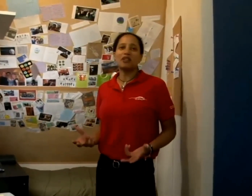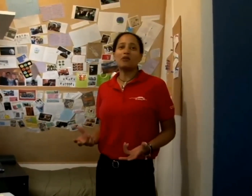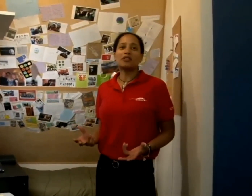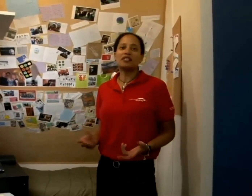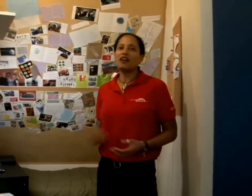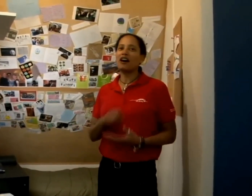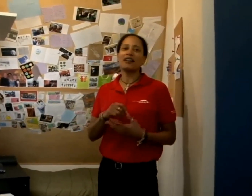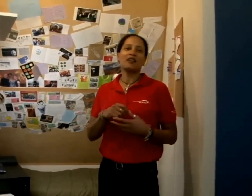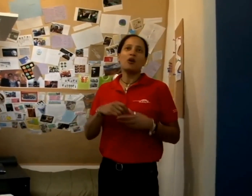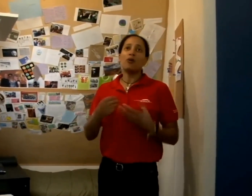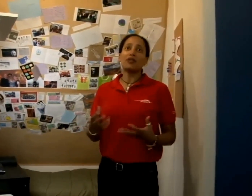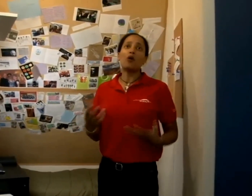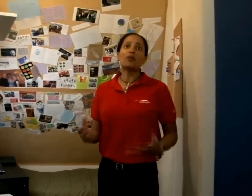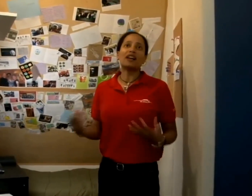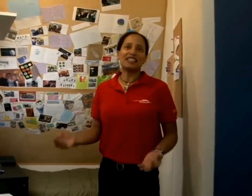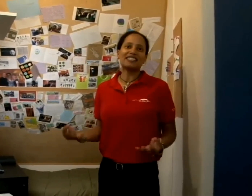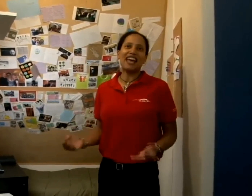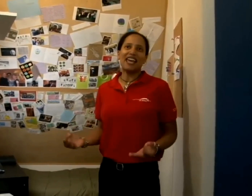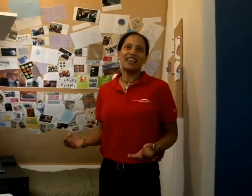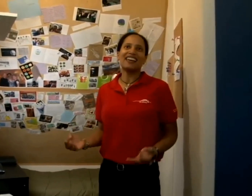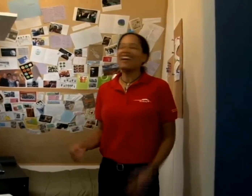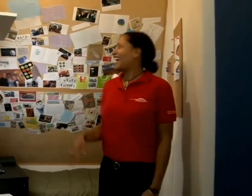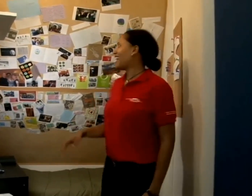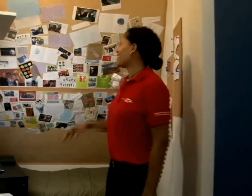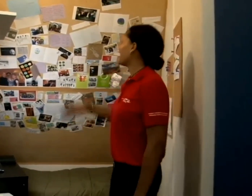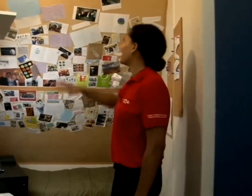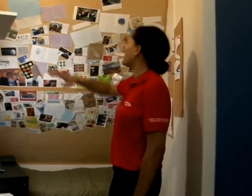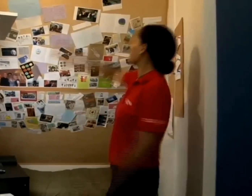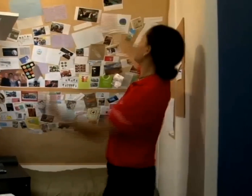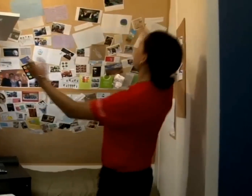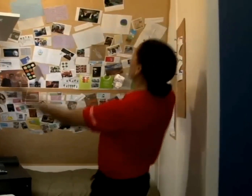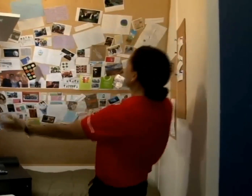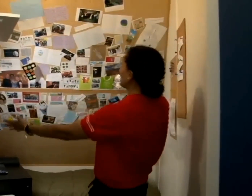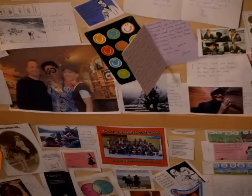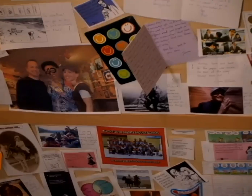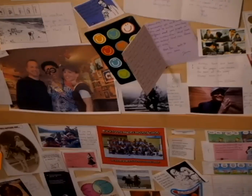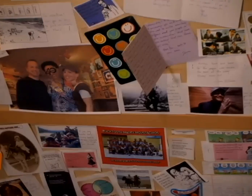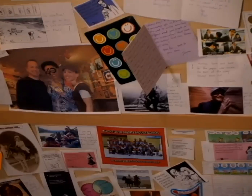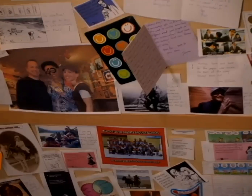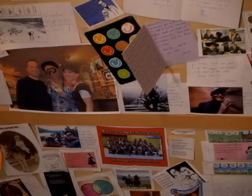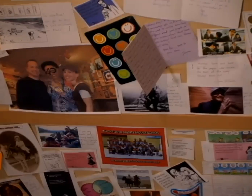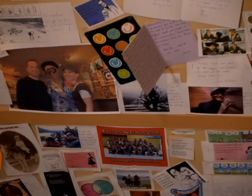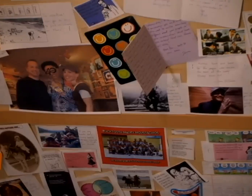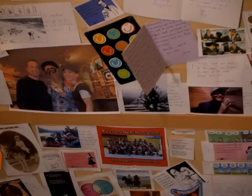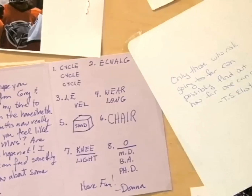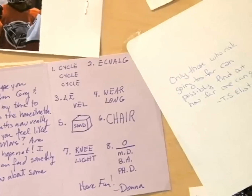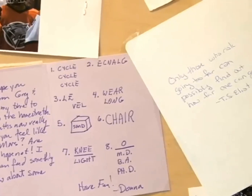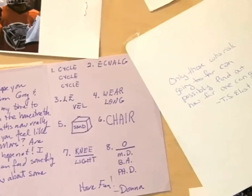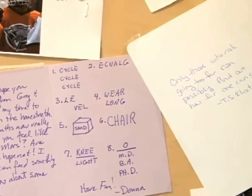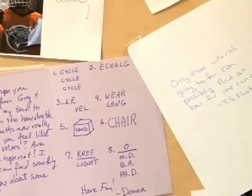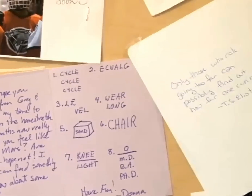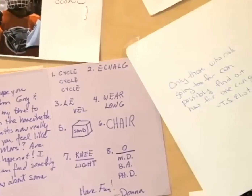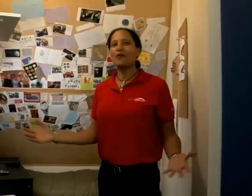leave me some notes with open on this day? And this is what I got. My friends